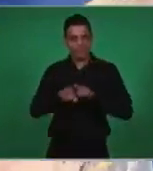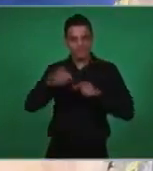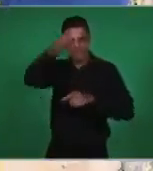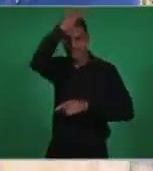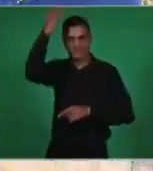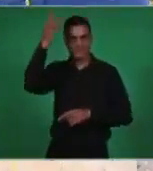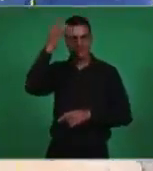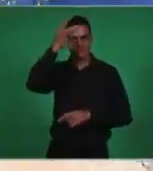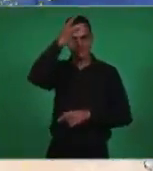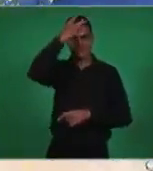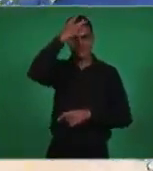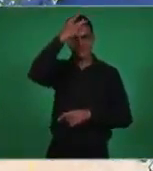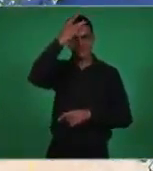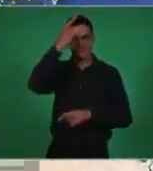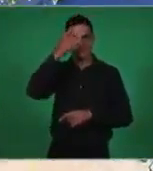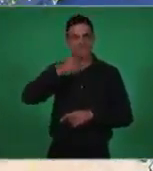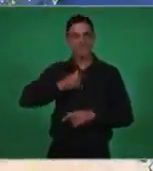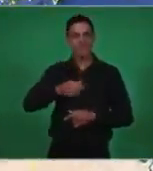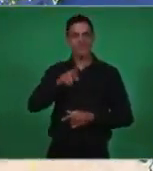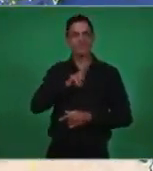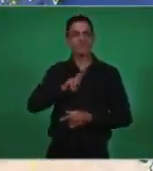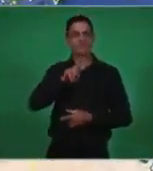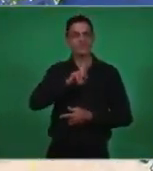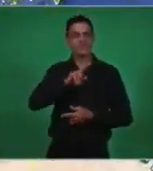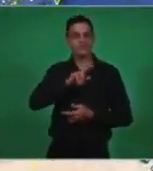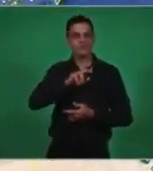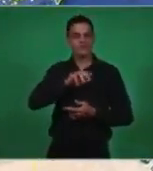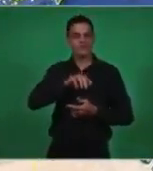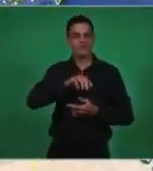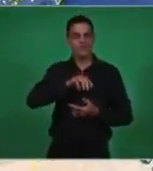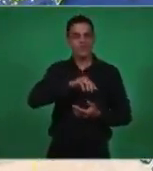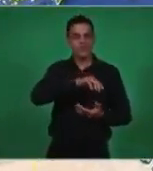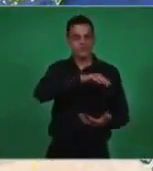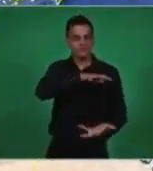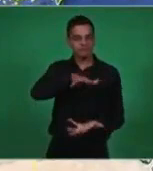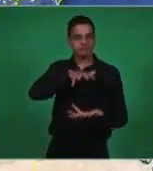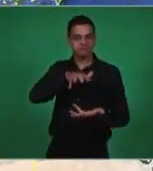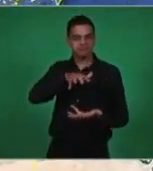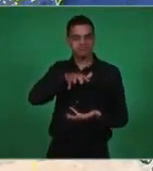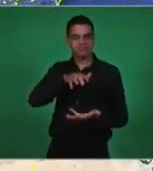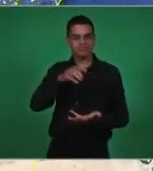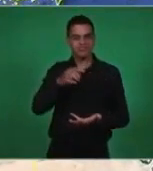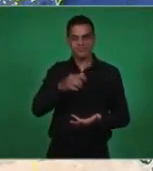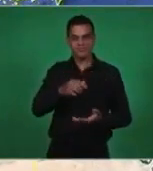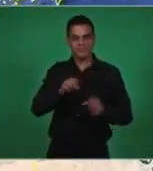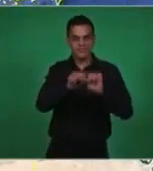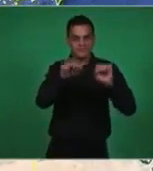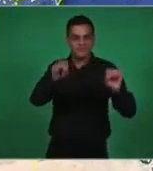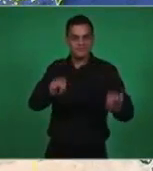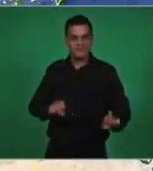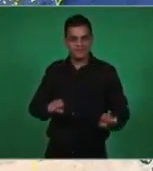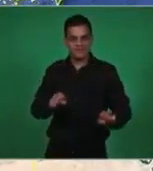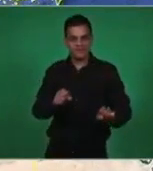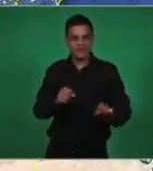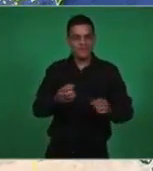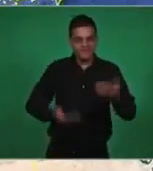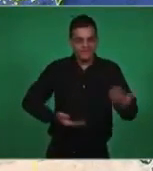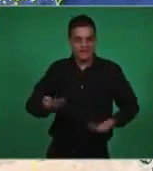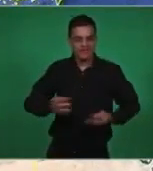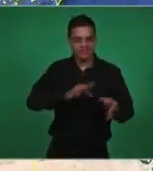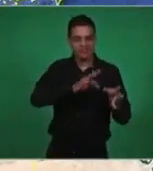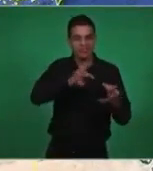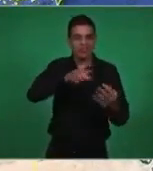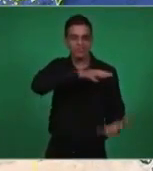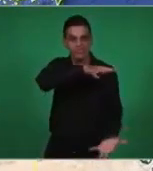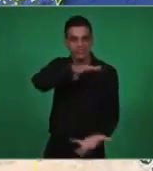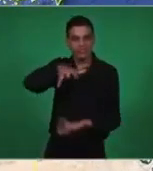same spirit through the system of transmission. The brethren from the Church Maranatha of the entire planet live a